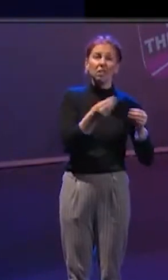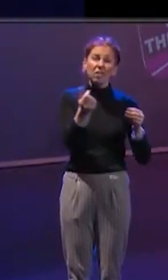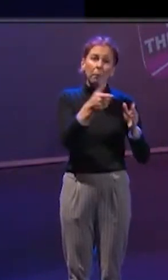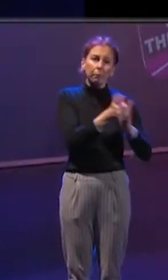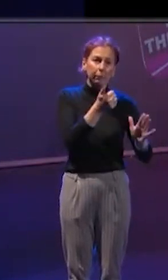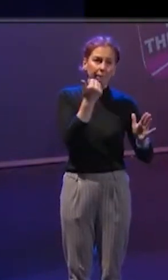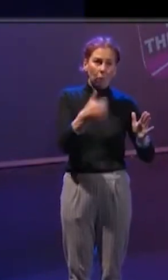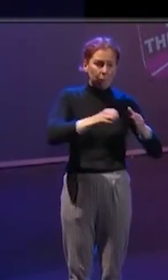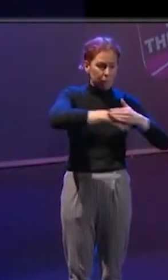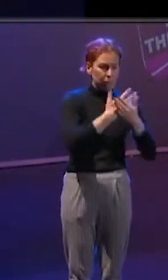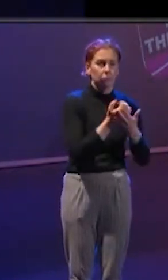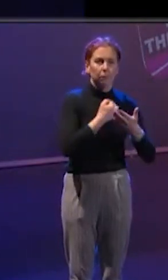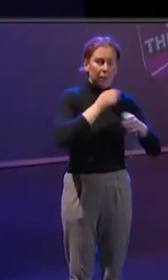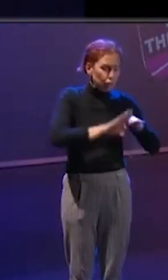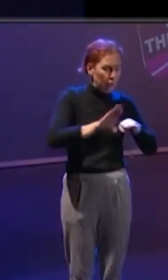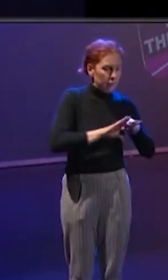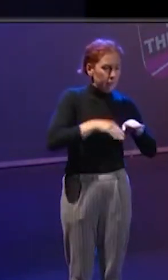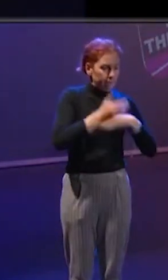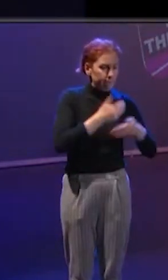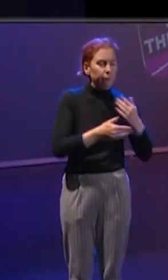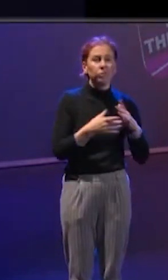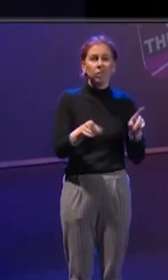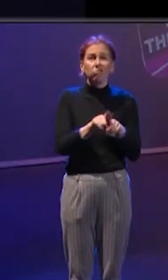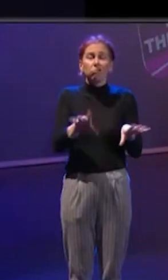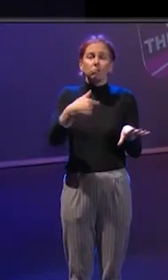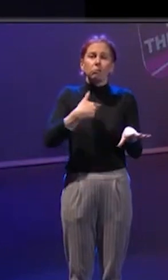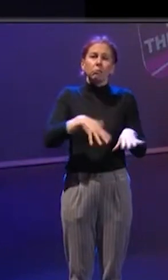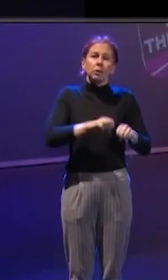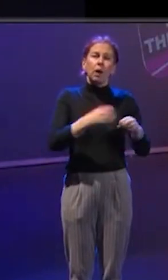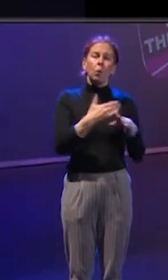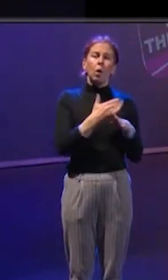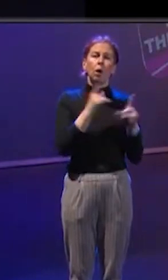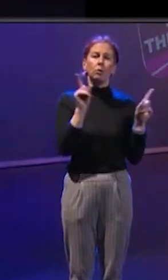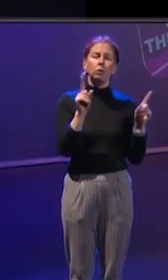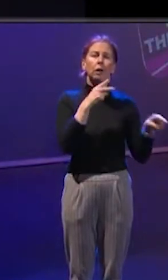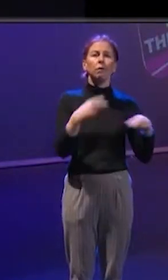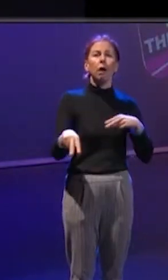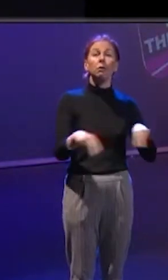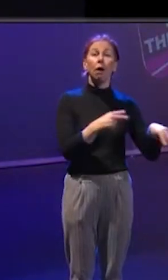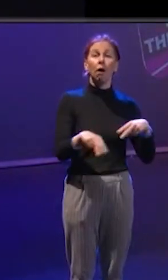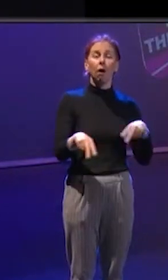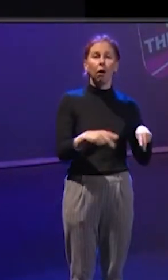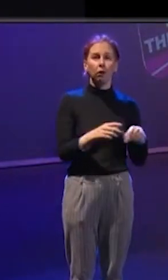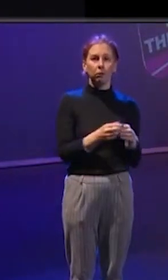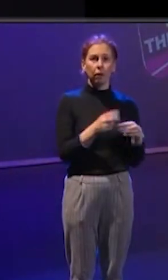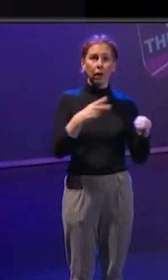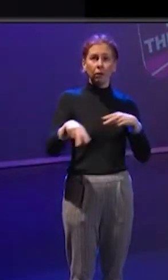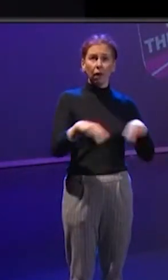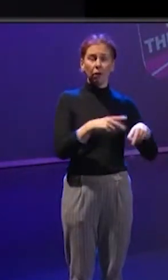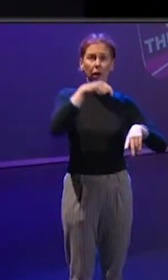So in my instance, I started in the arts as a dancer. So I train as a dancer. Not quite the debut on the Limbury stage I